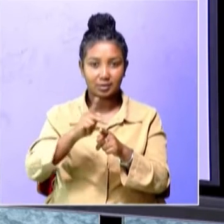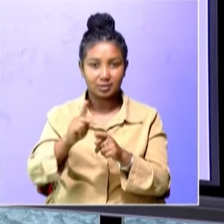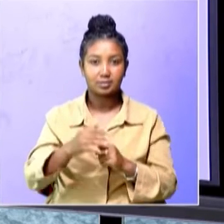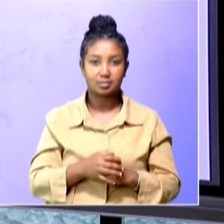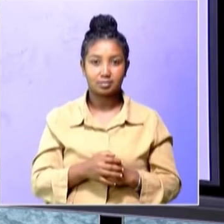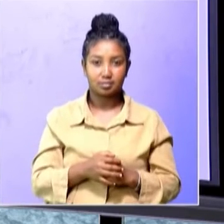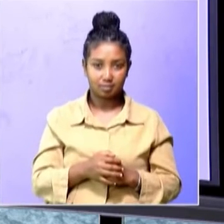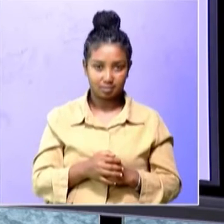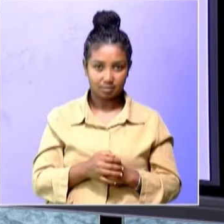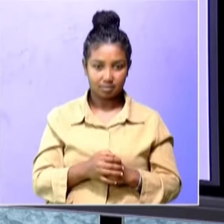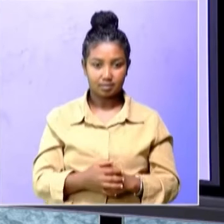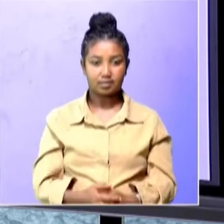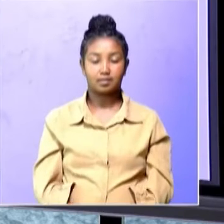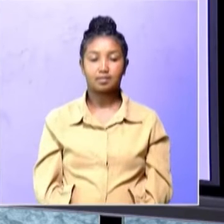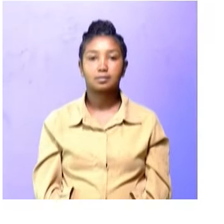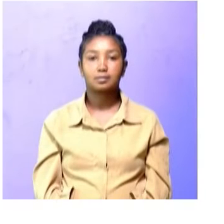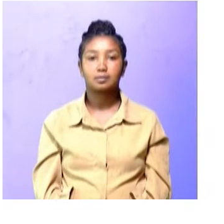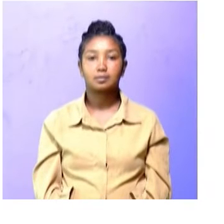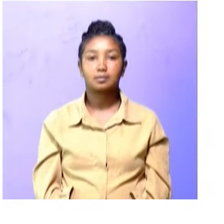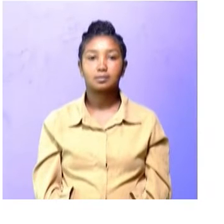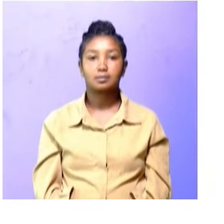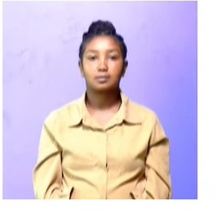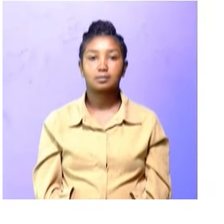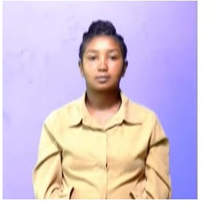this lesson, okay? All right.